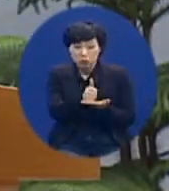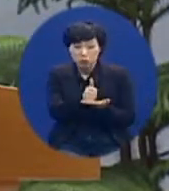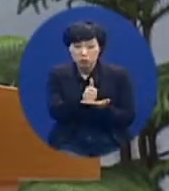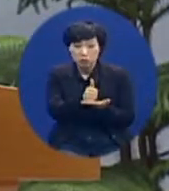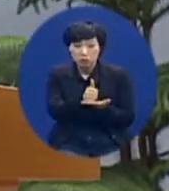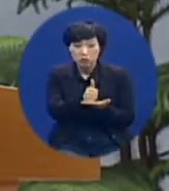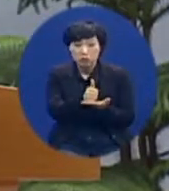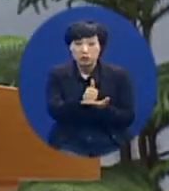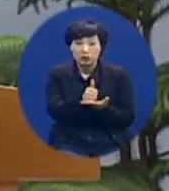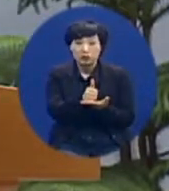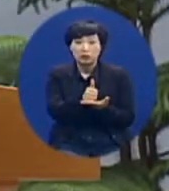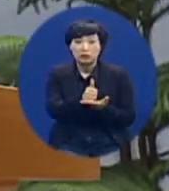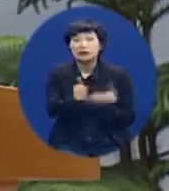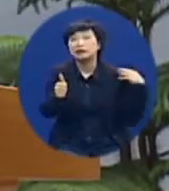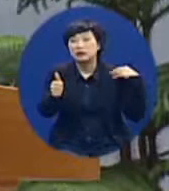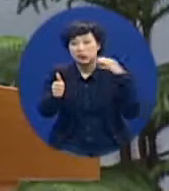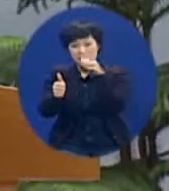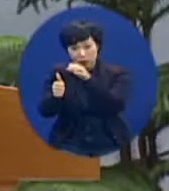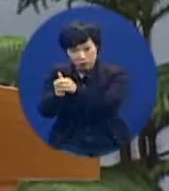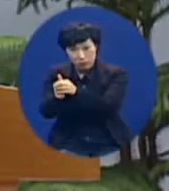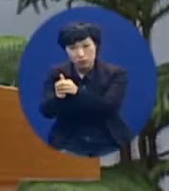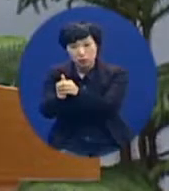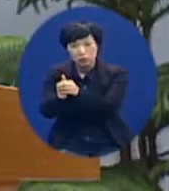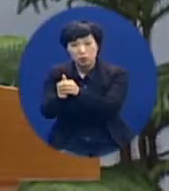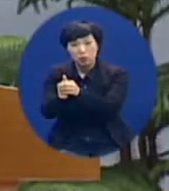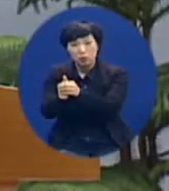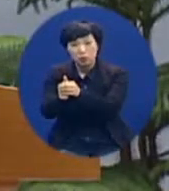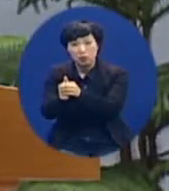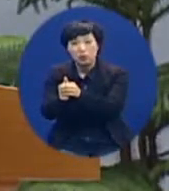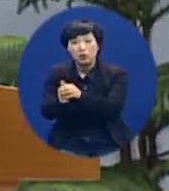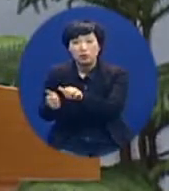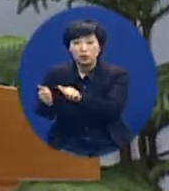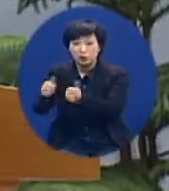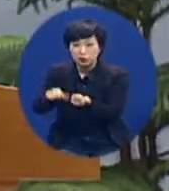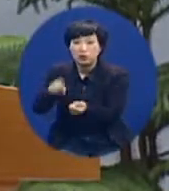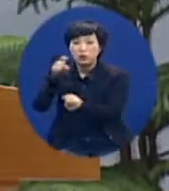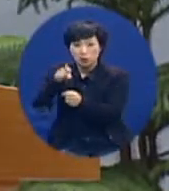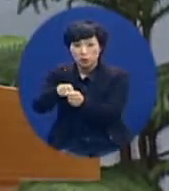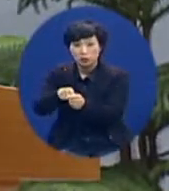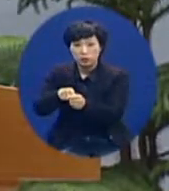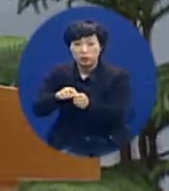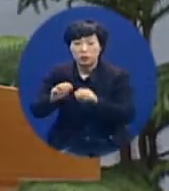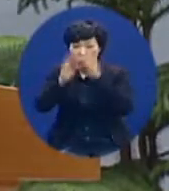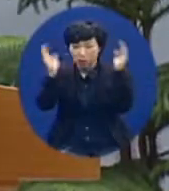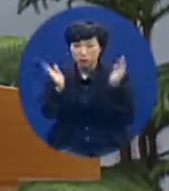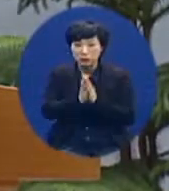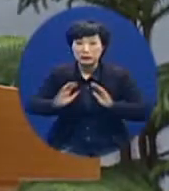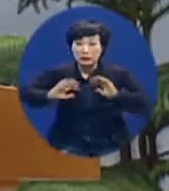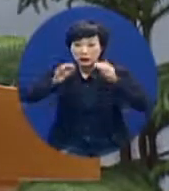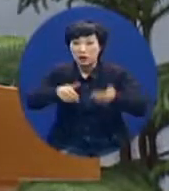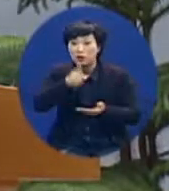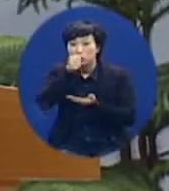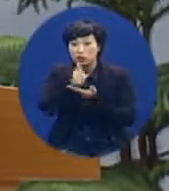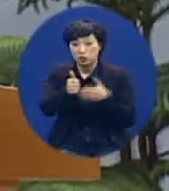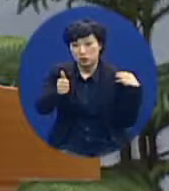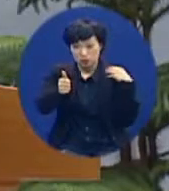said, look, the Lamb of God who takes away the sin of the world.